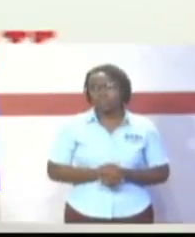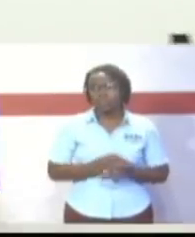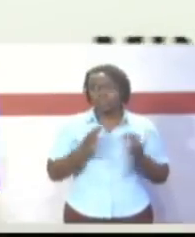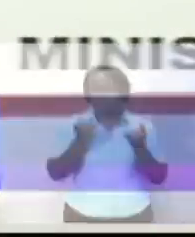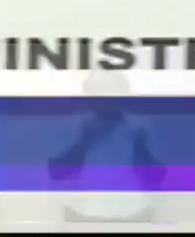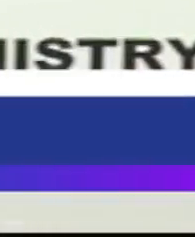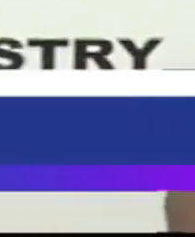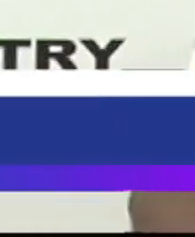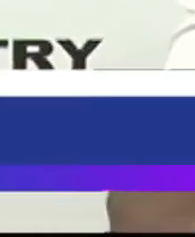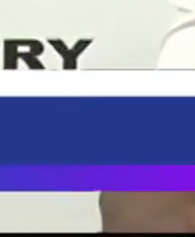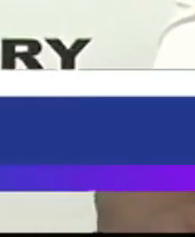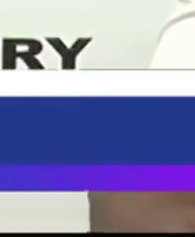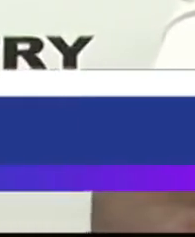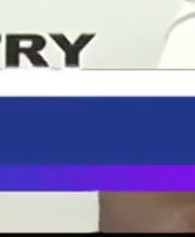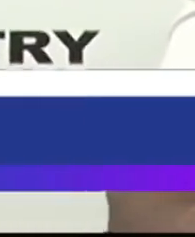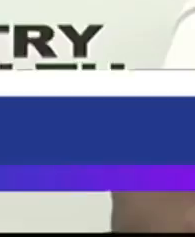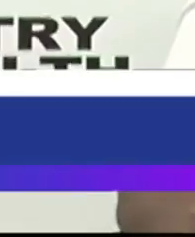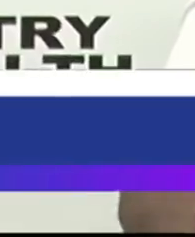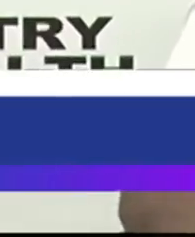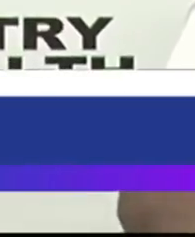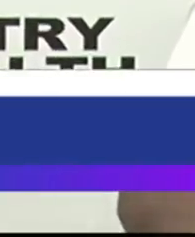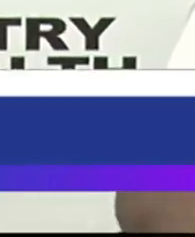the Express.